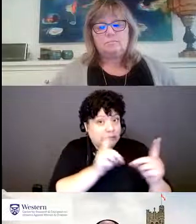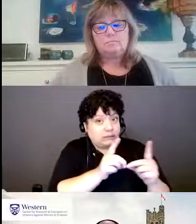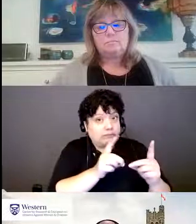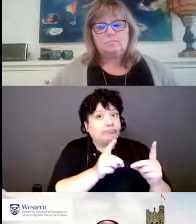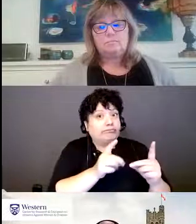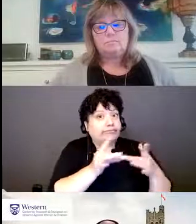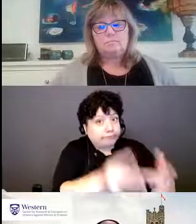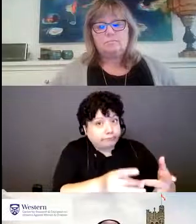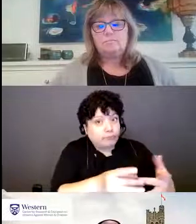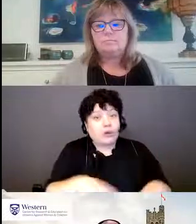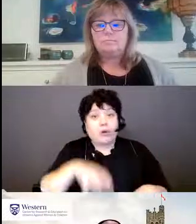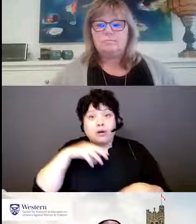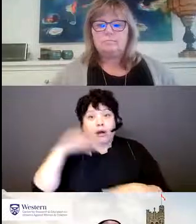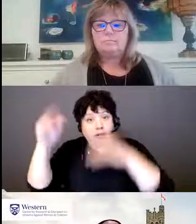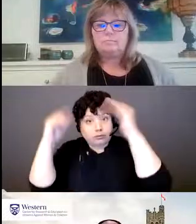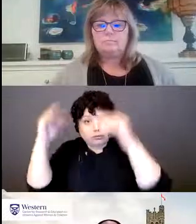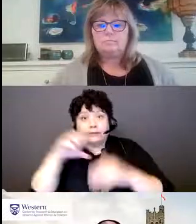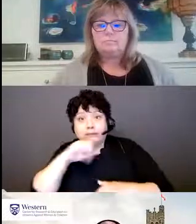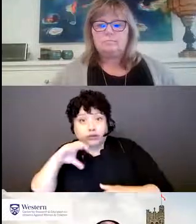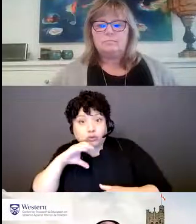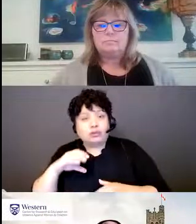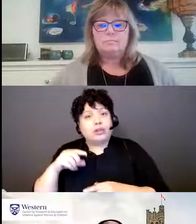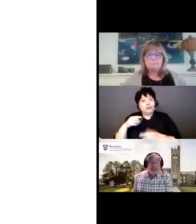older adults that we're going to be talking about today.